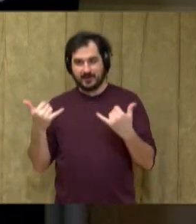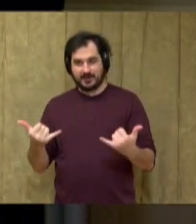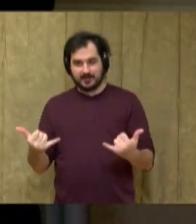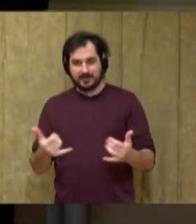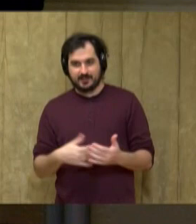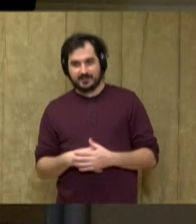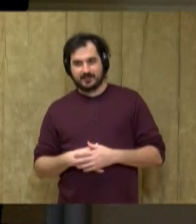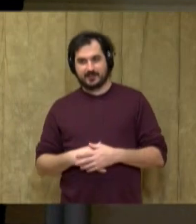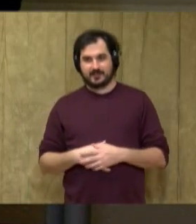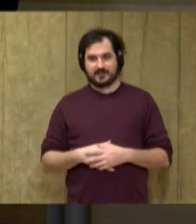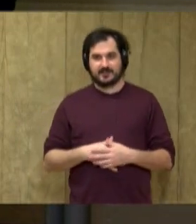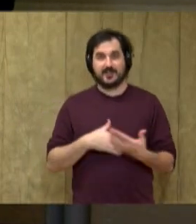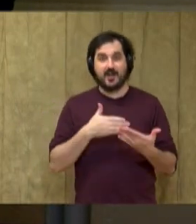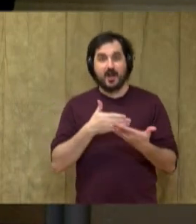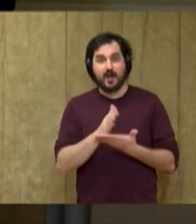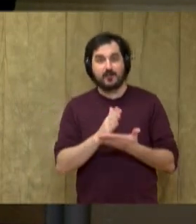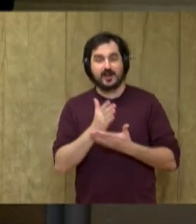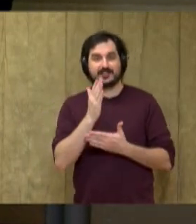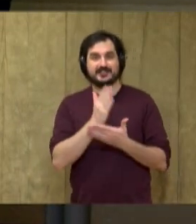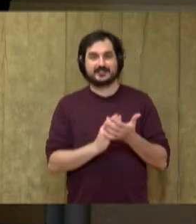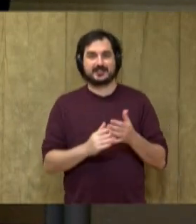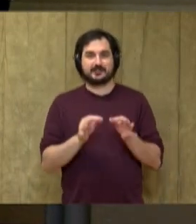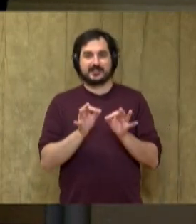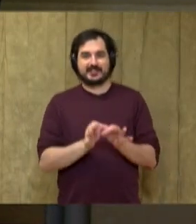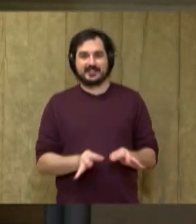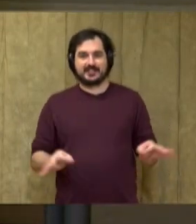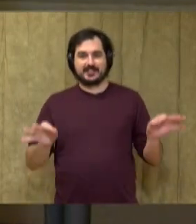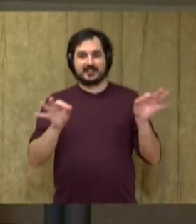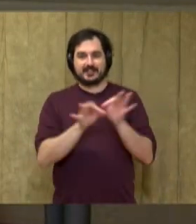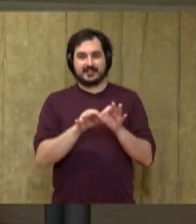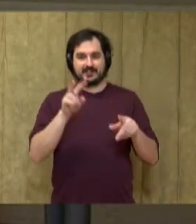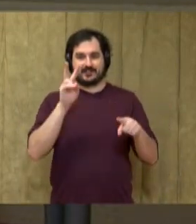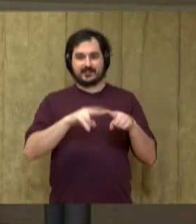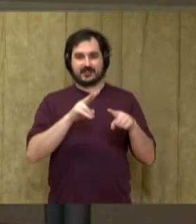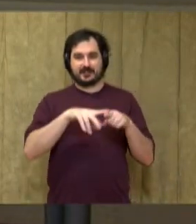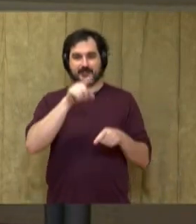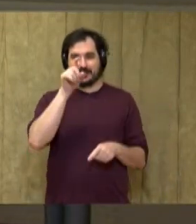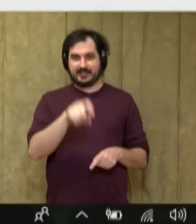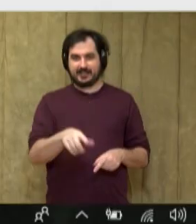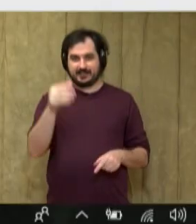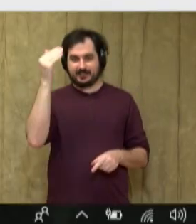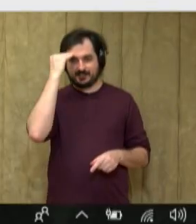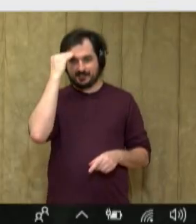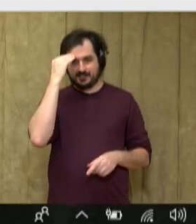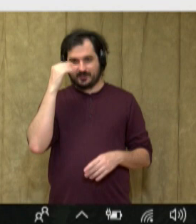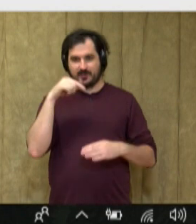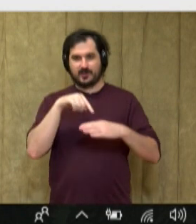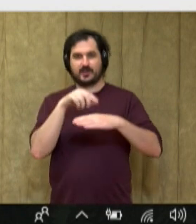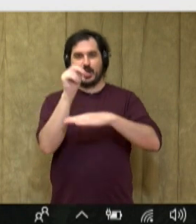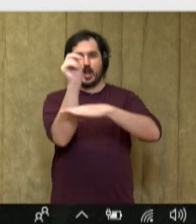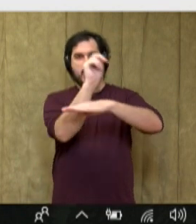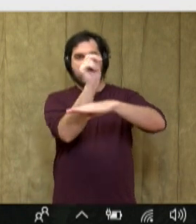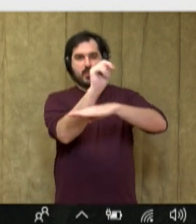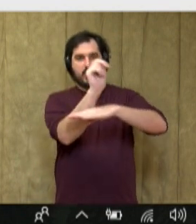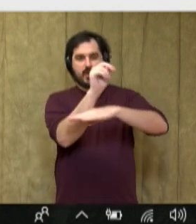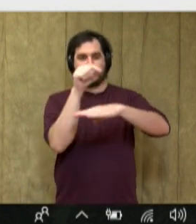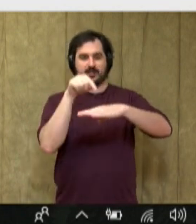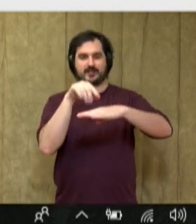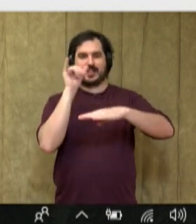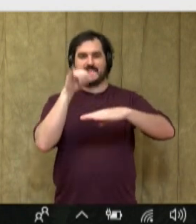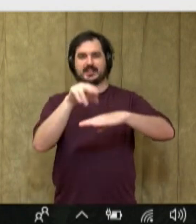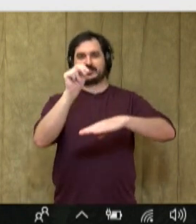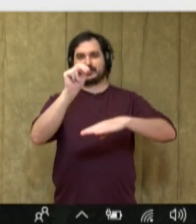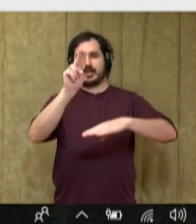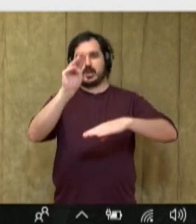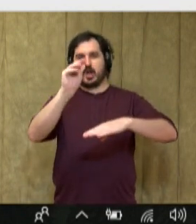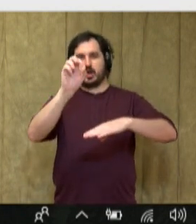All right, so some key vocabulary that you need to know is, starting with numerator, the number above the fraction bar. So